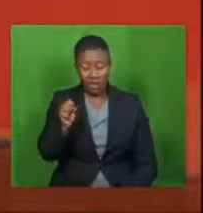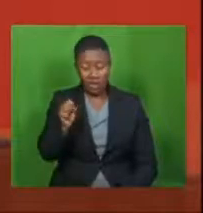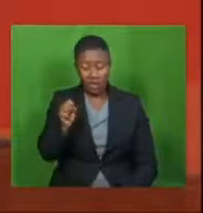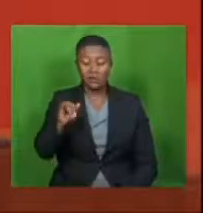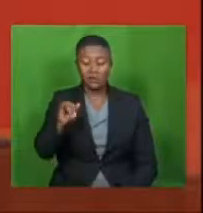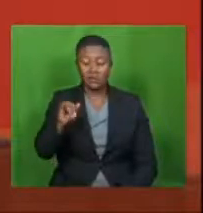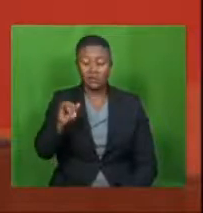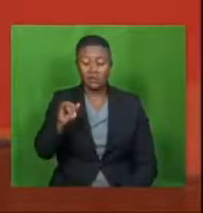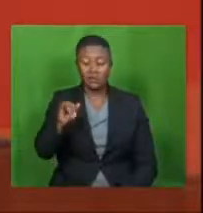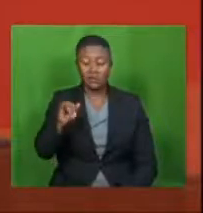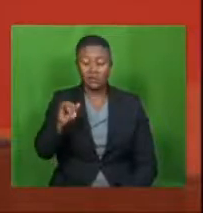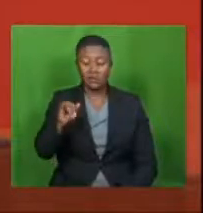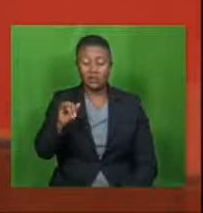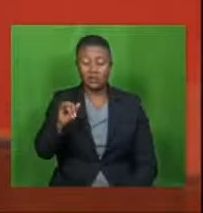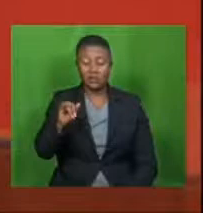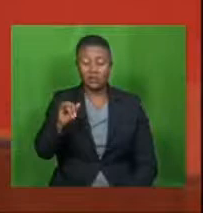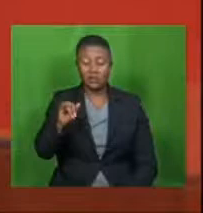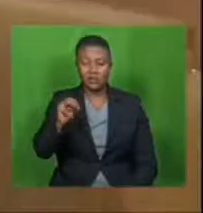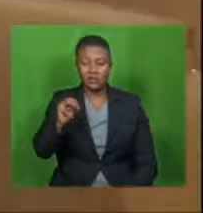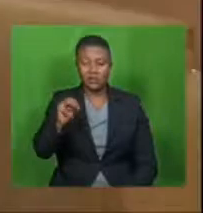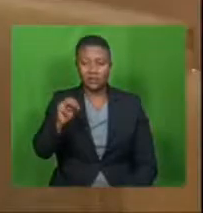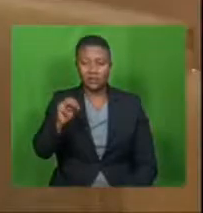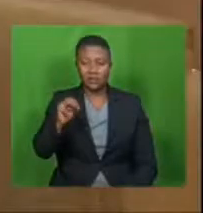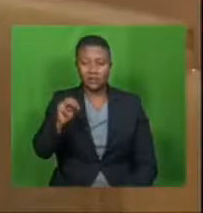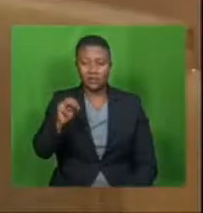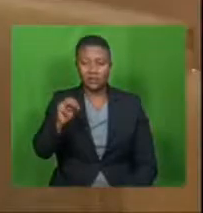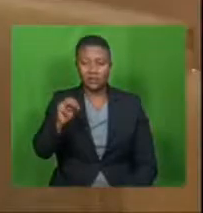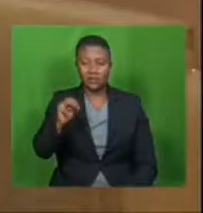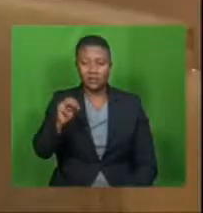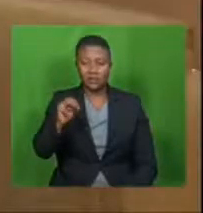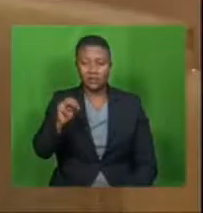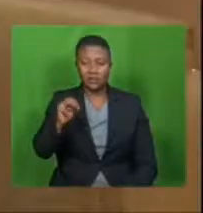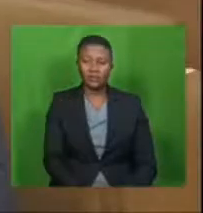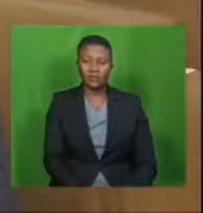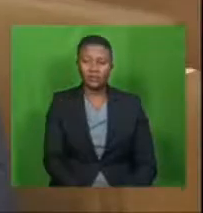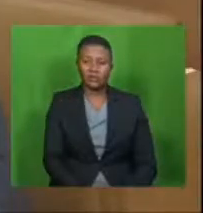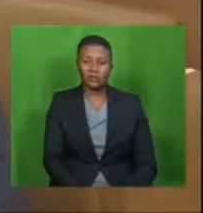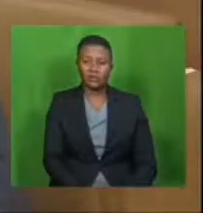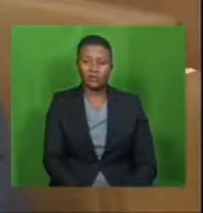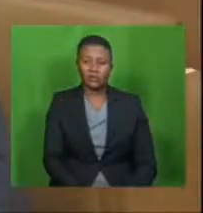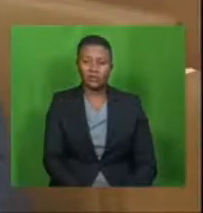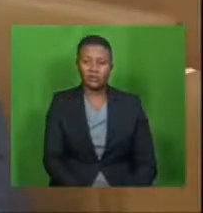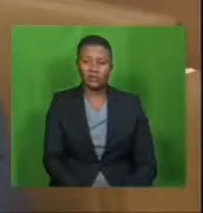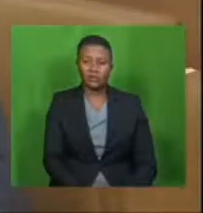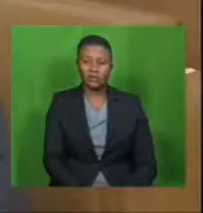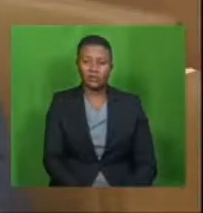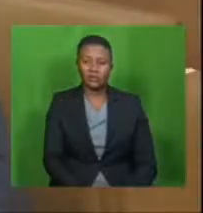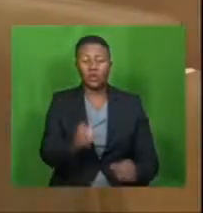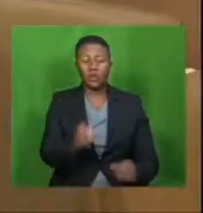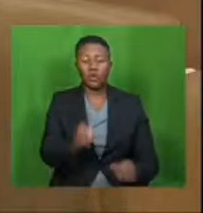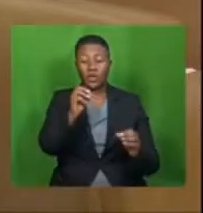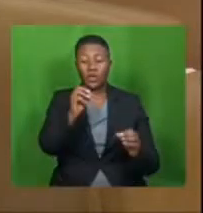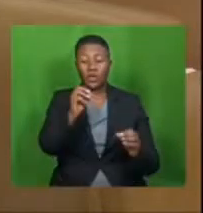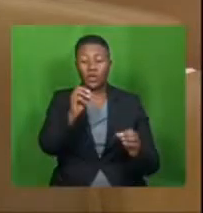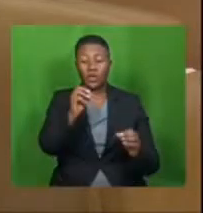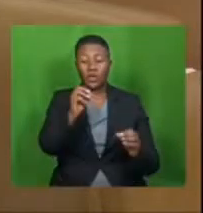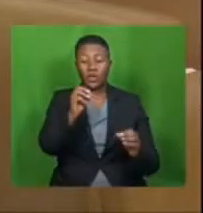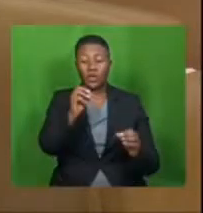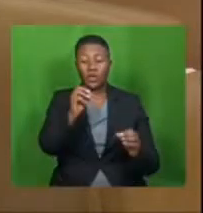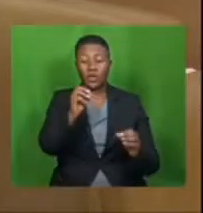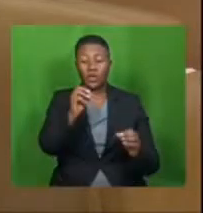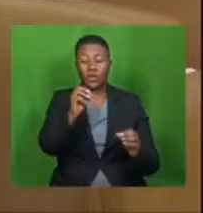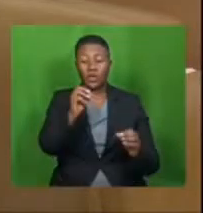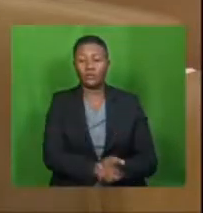Thank you very much, Mr. Speaker. Chairman, it's 3 minutes, please. Yeah, I mean, it's 3 minutes. Okay. Thank you very much,